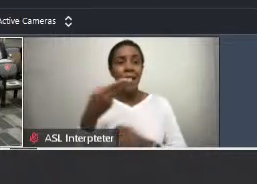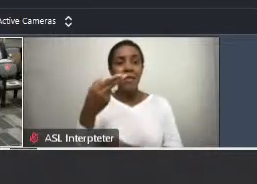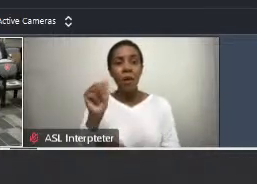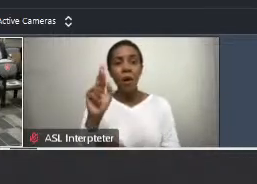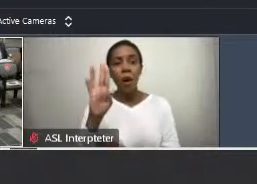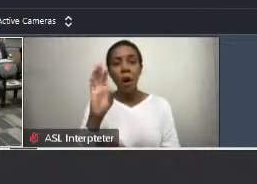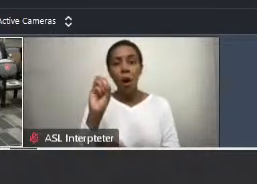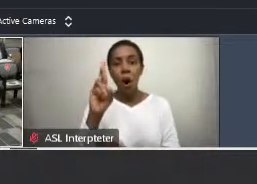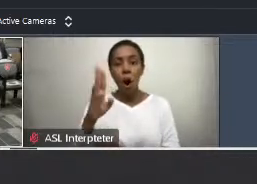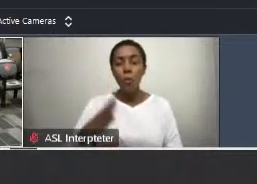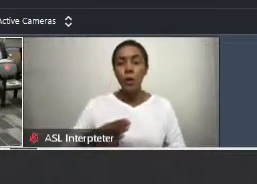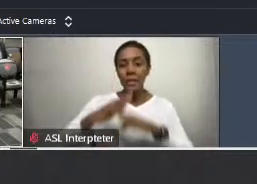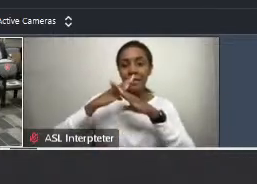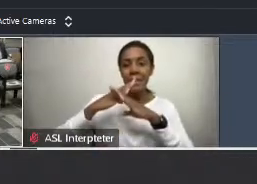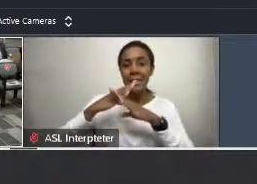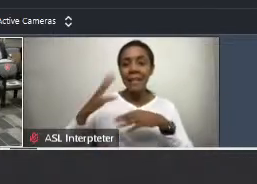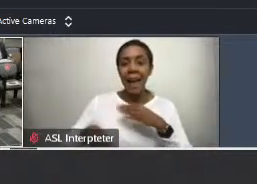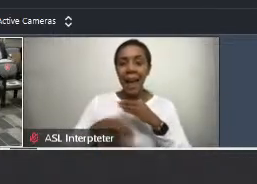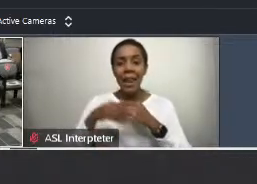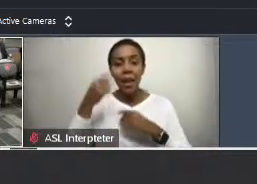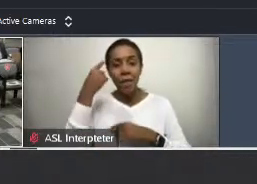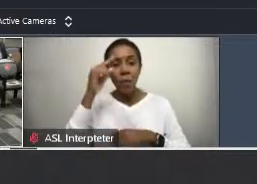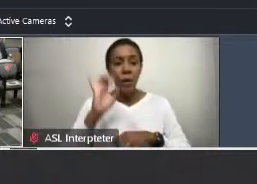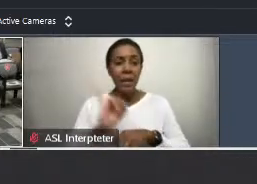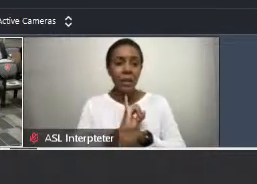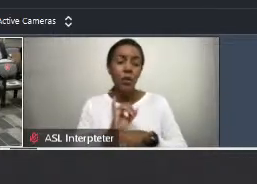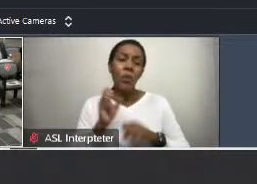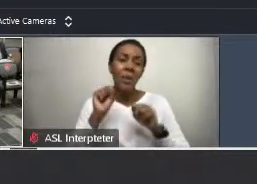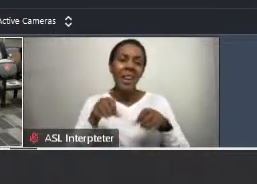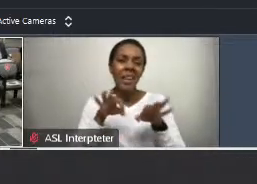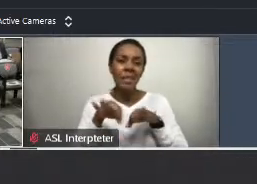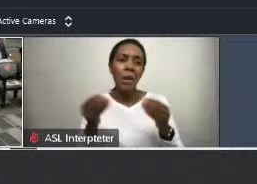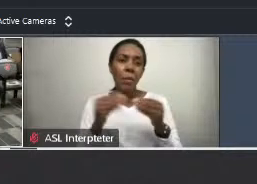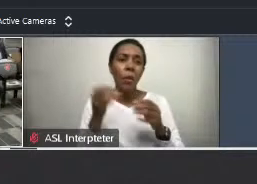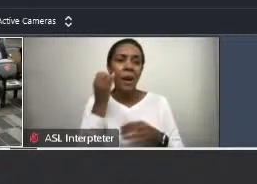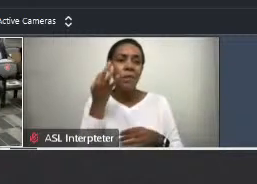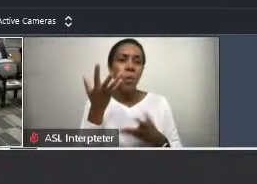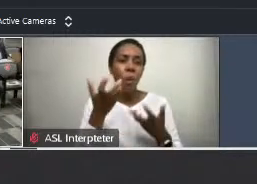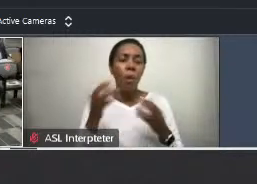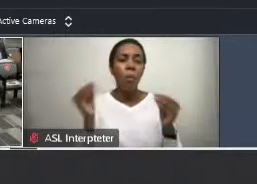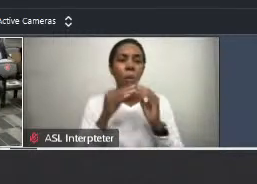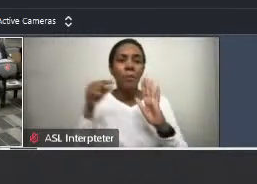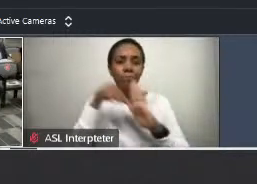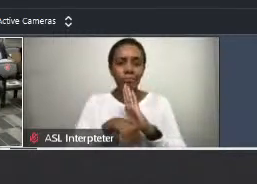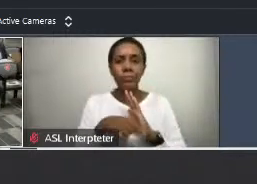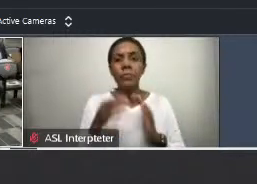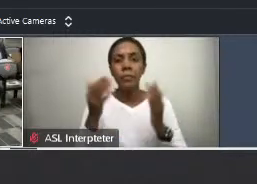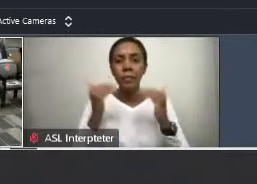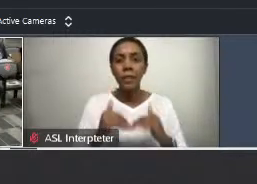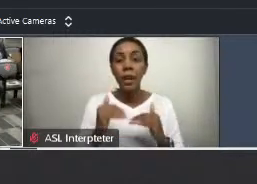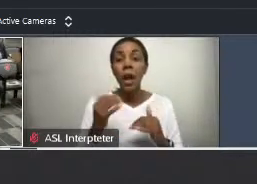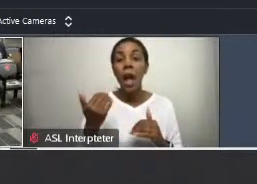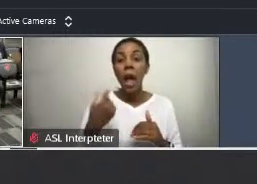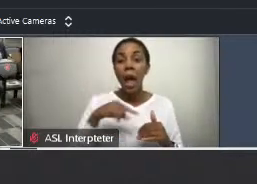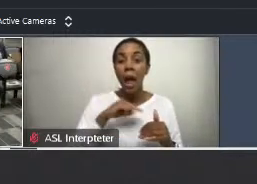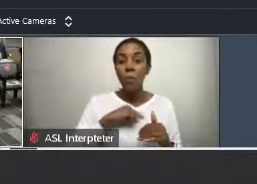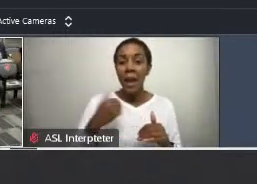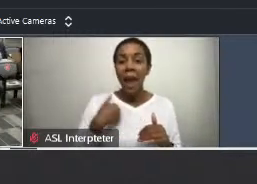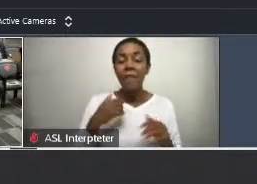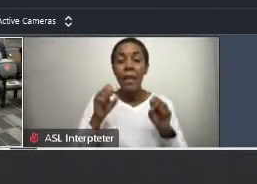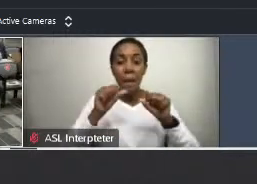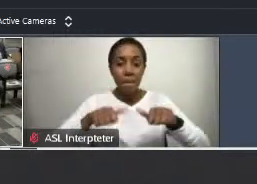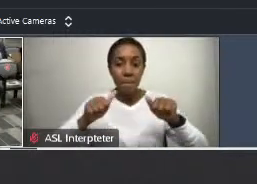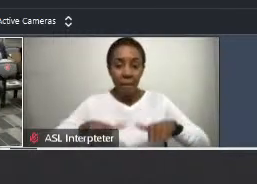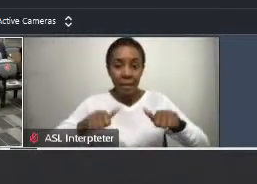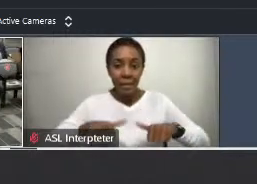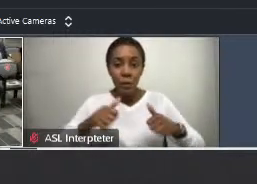is for industry. We can explain that if someone wants more detail about it. And then we actually have the ability to gather a different